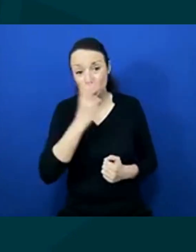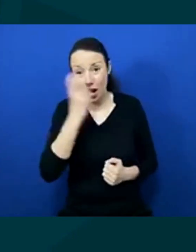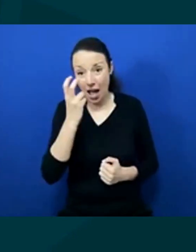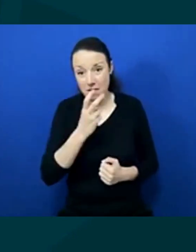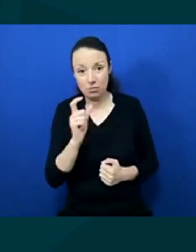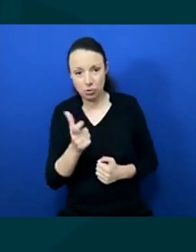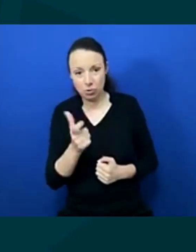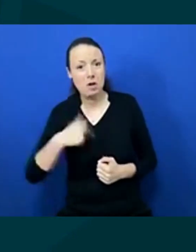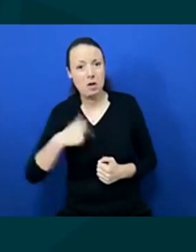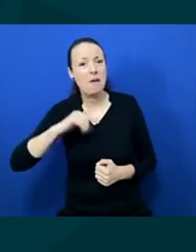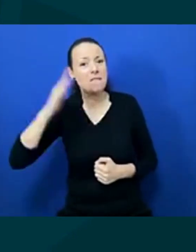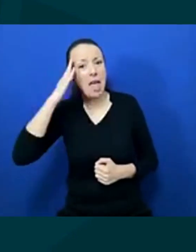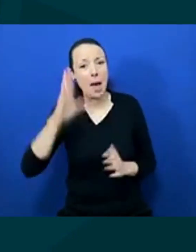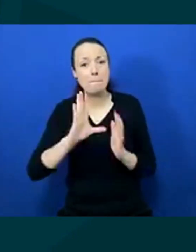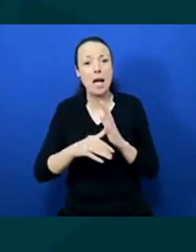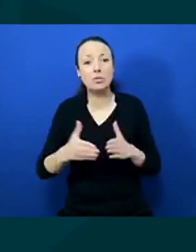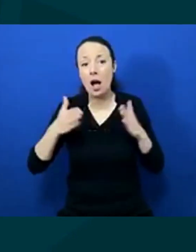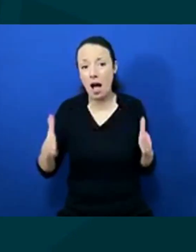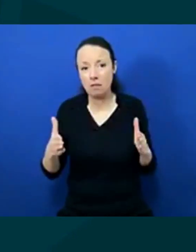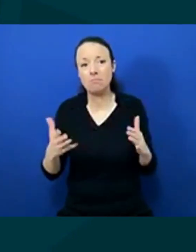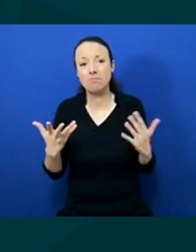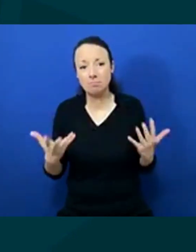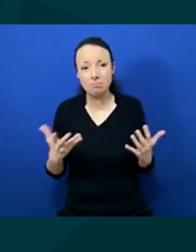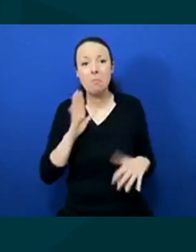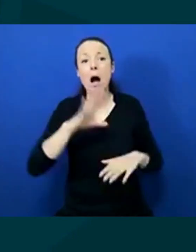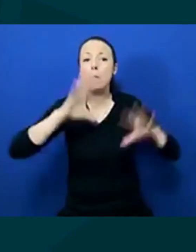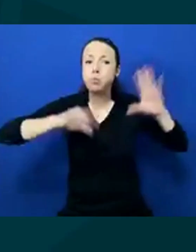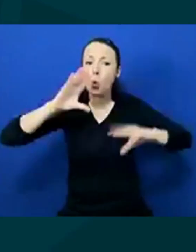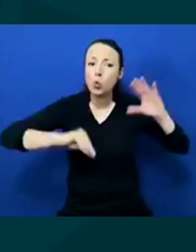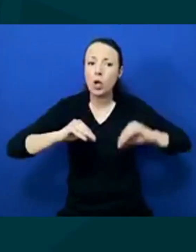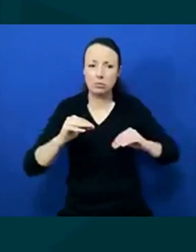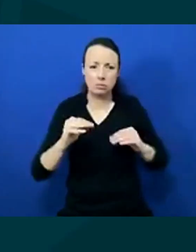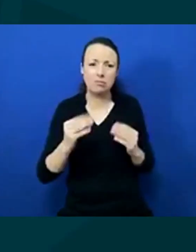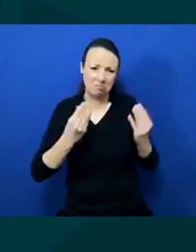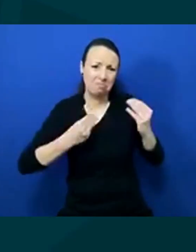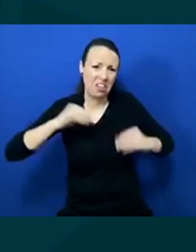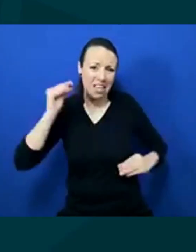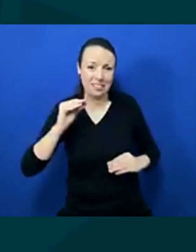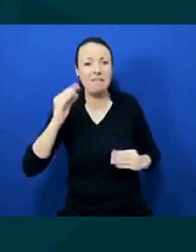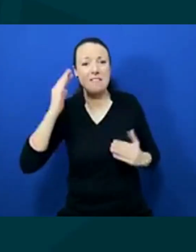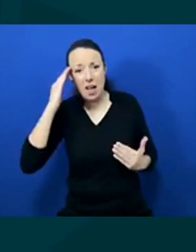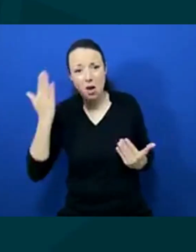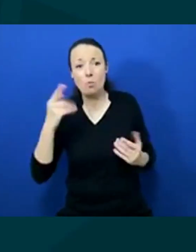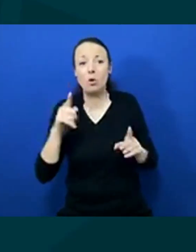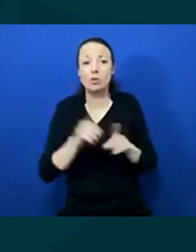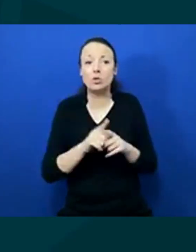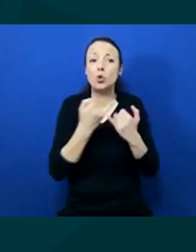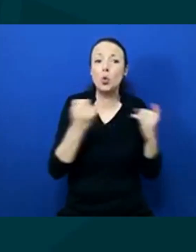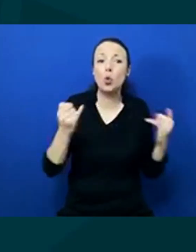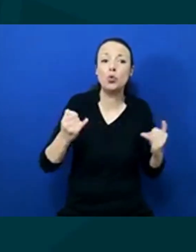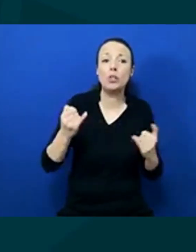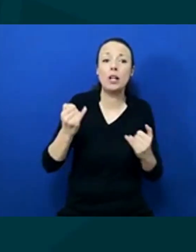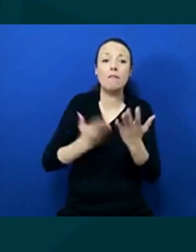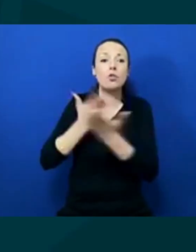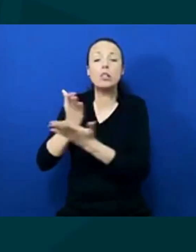hotspots and urban heating. We know that larger cities can have access